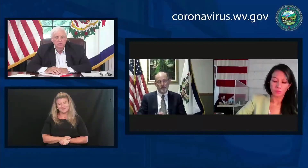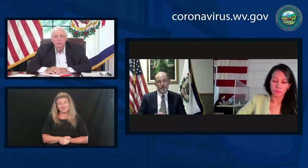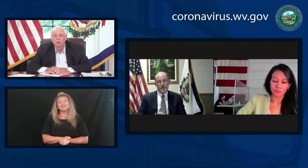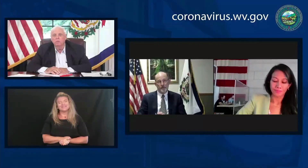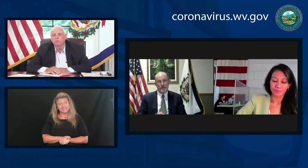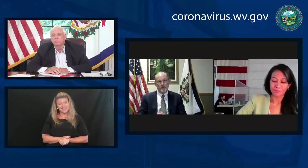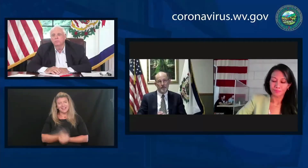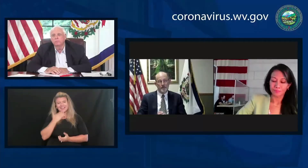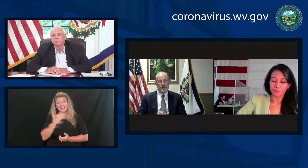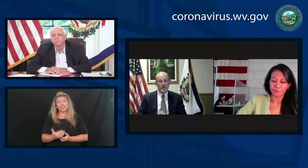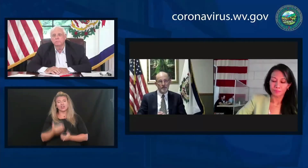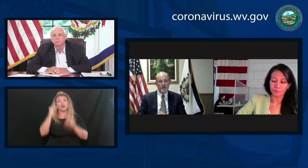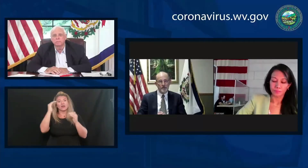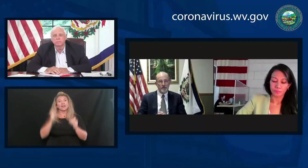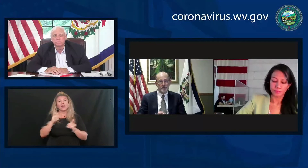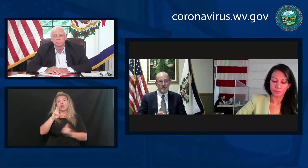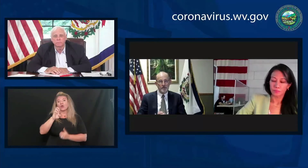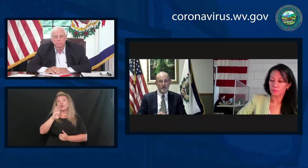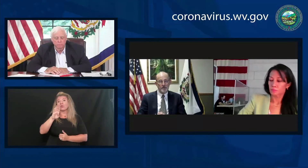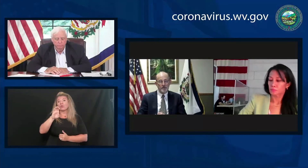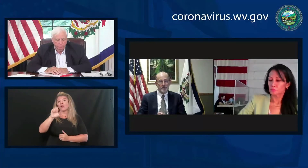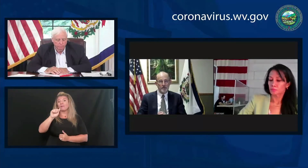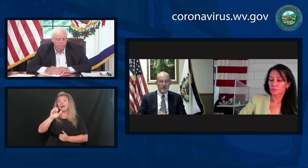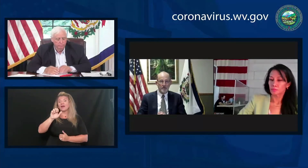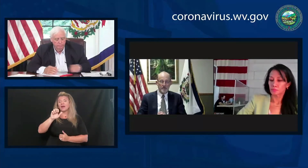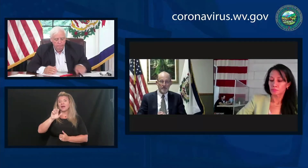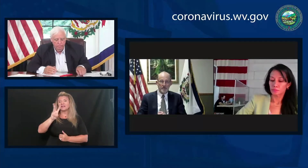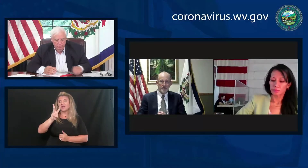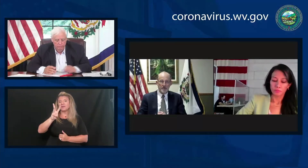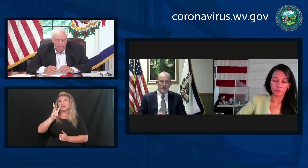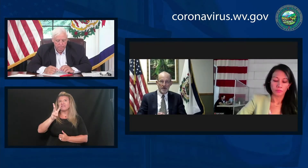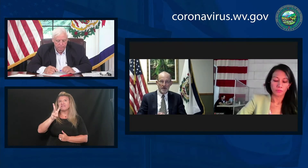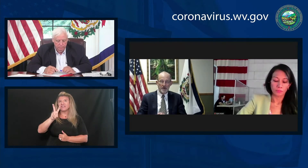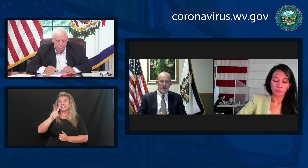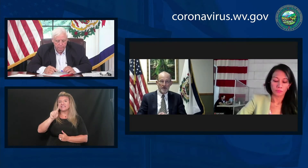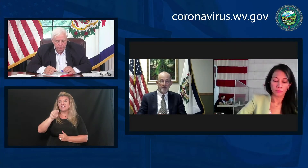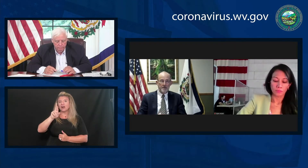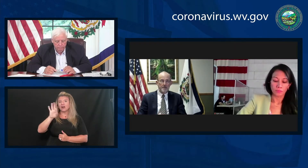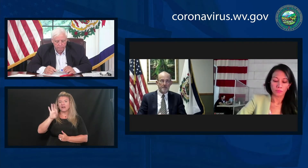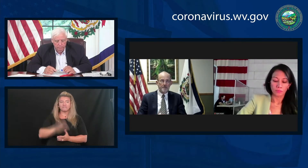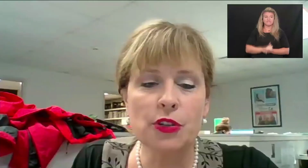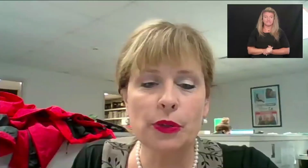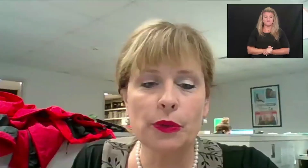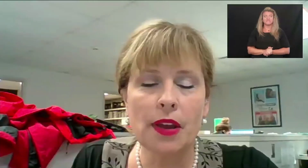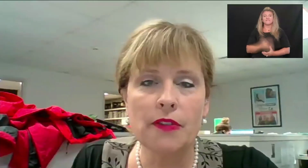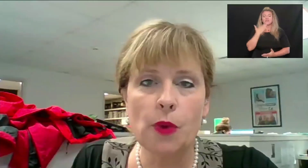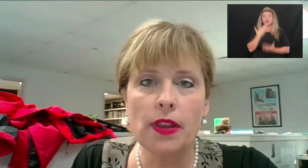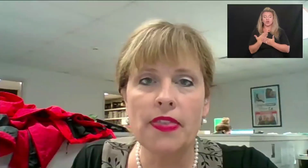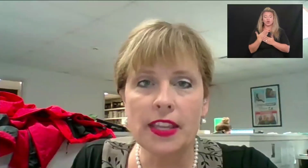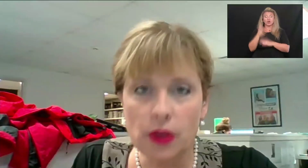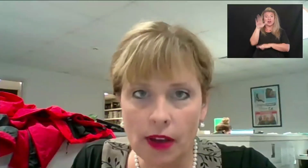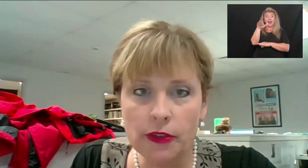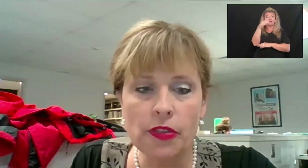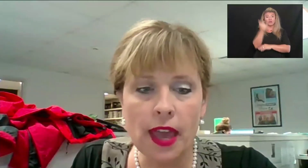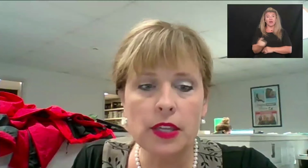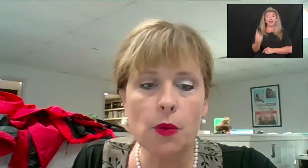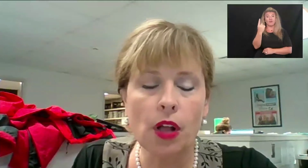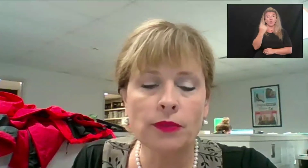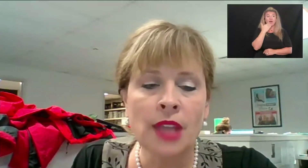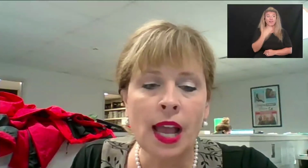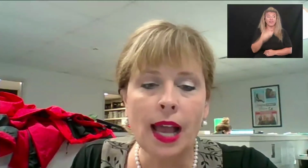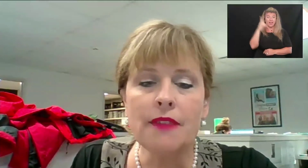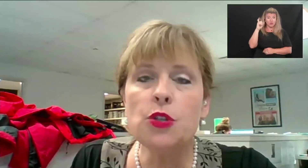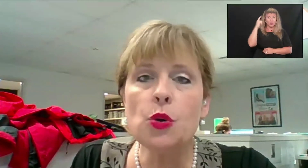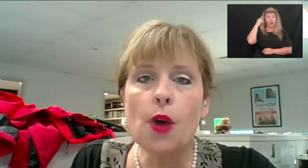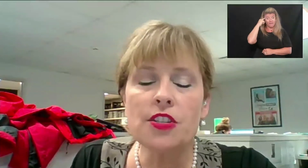All right, thank you, Jasmine. Next to Rebecca Augustoni with WTRF. I surely understand. Good afternoon, everyone, and thank you, Governor. Thank you